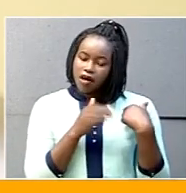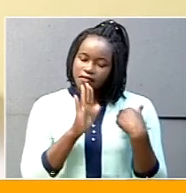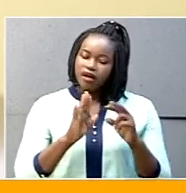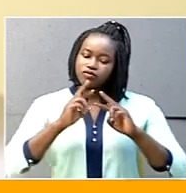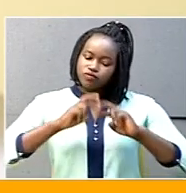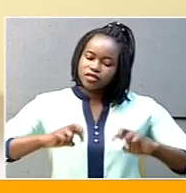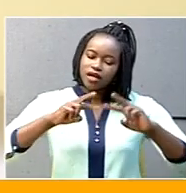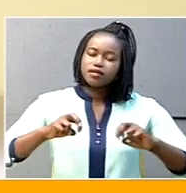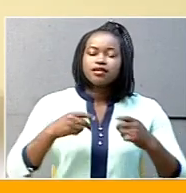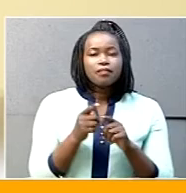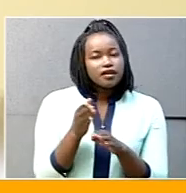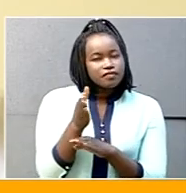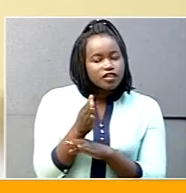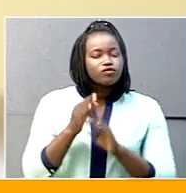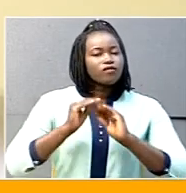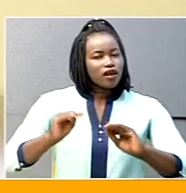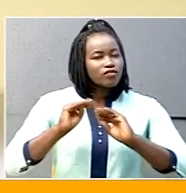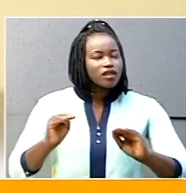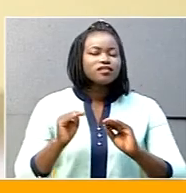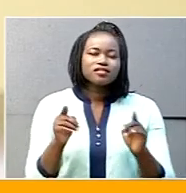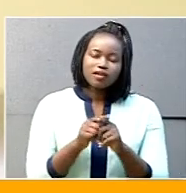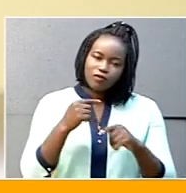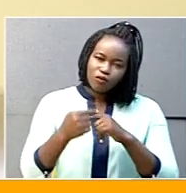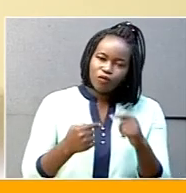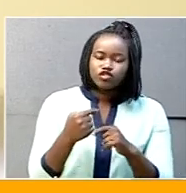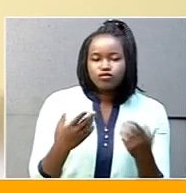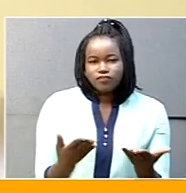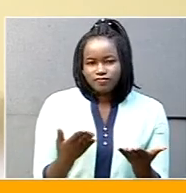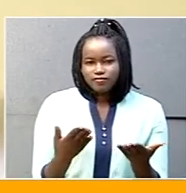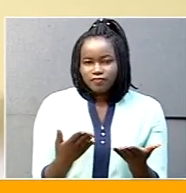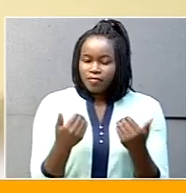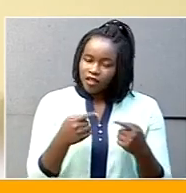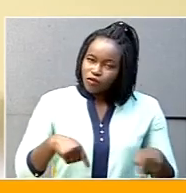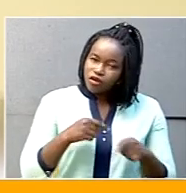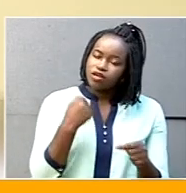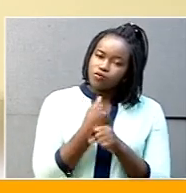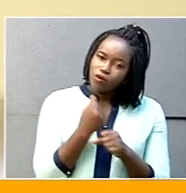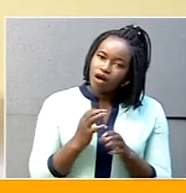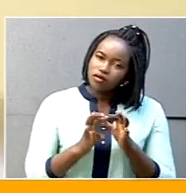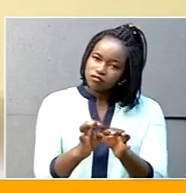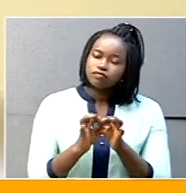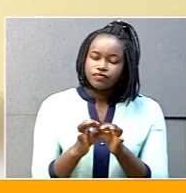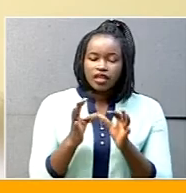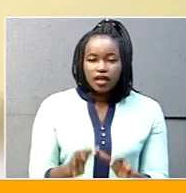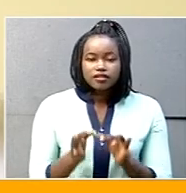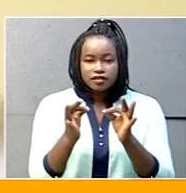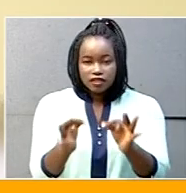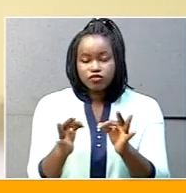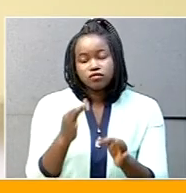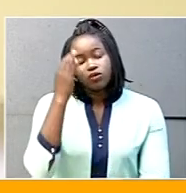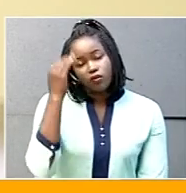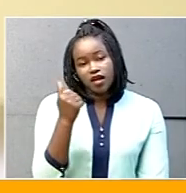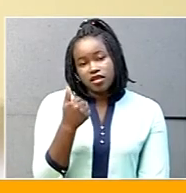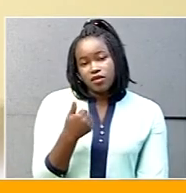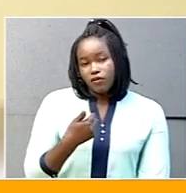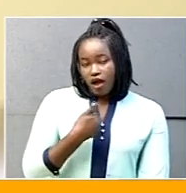lies with the Ministry of Agriculture, that is the Department of Extension. So we work very closely with the Department of Extension to ensure that the technology we